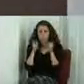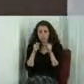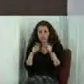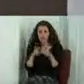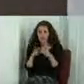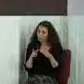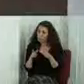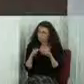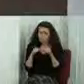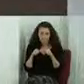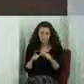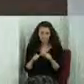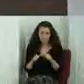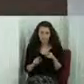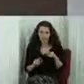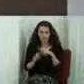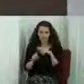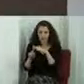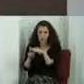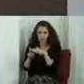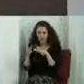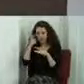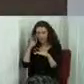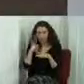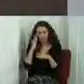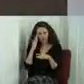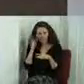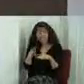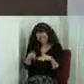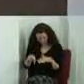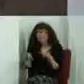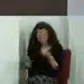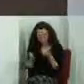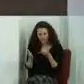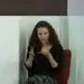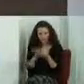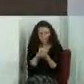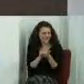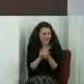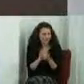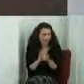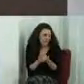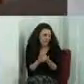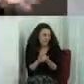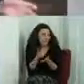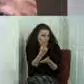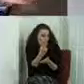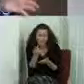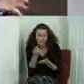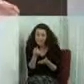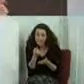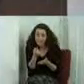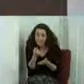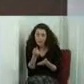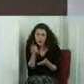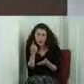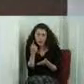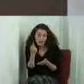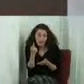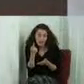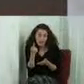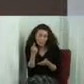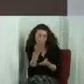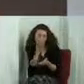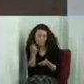you continue to show up, because I know that this service is designed for at least one of us. There's at least one of us in this room this morning that